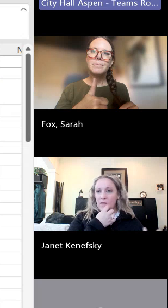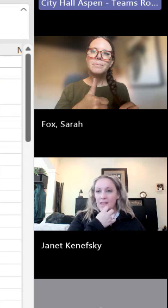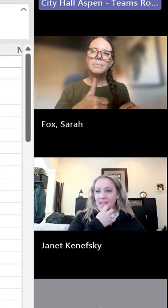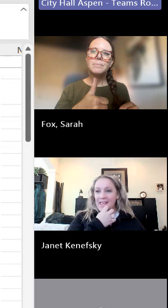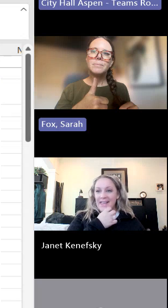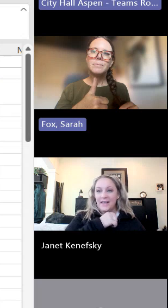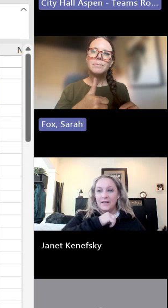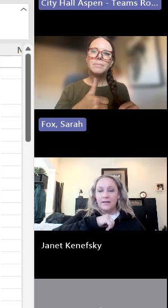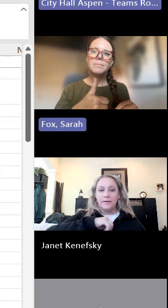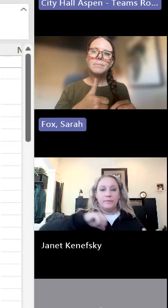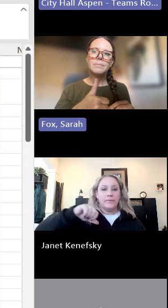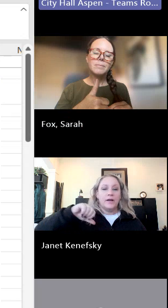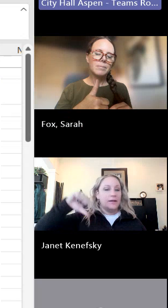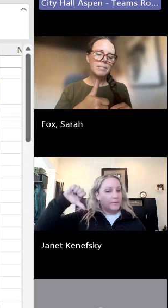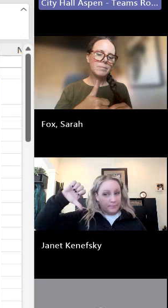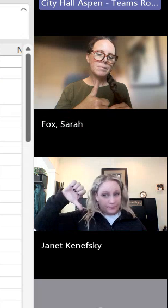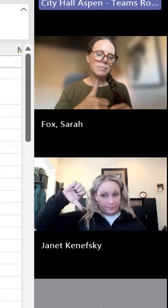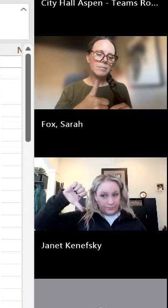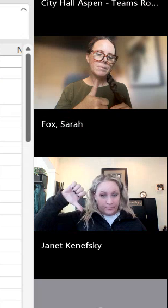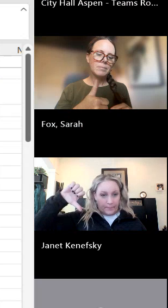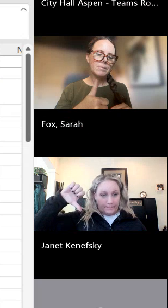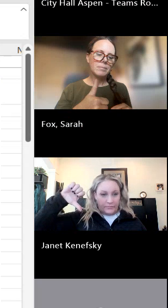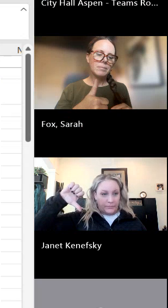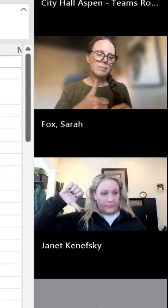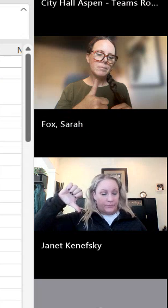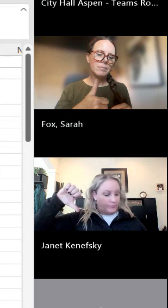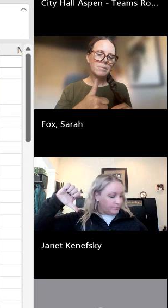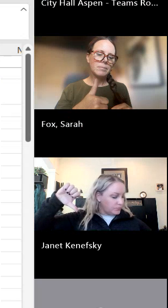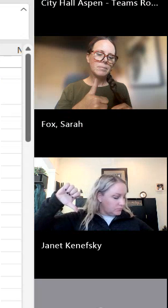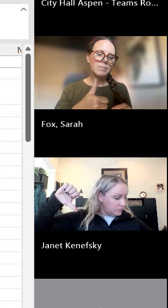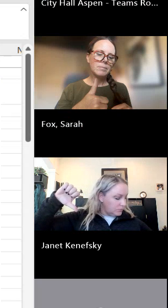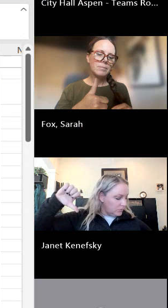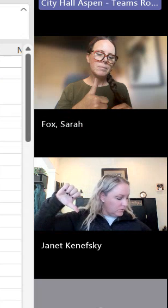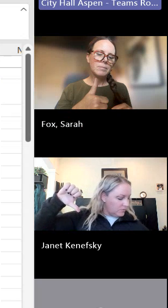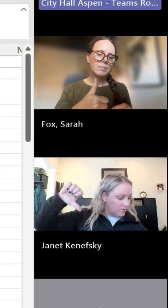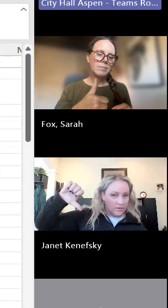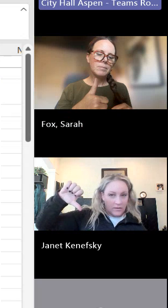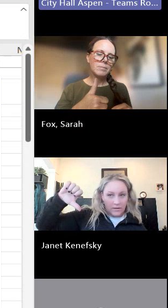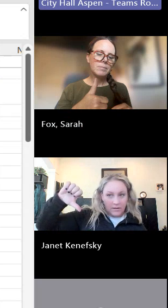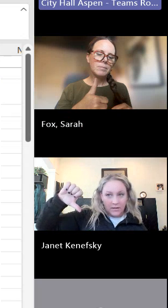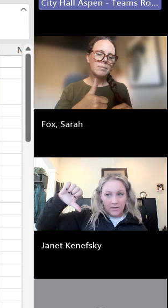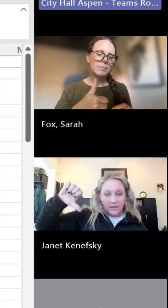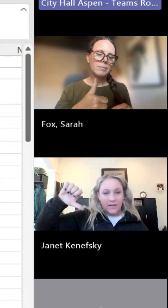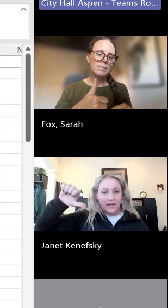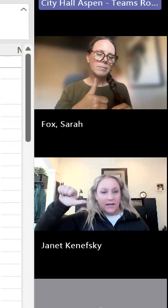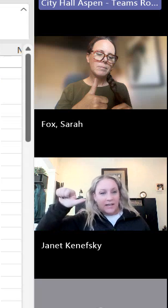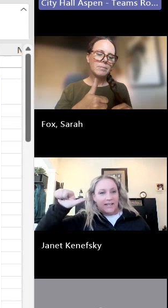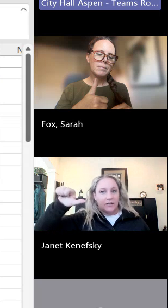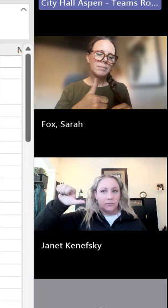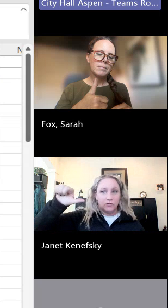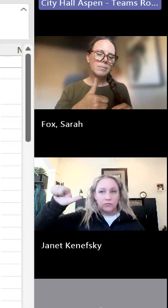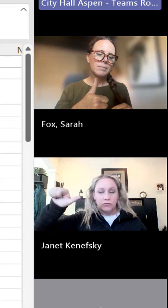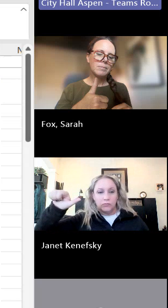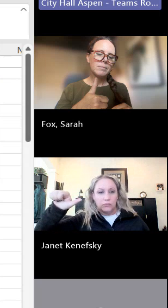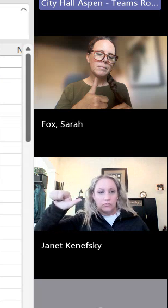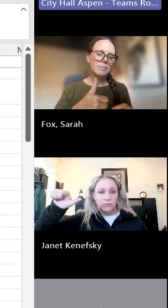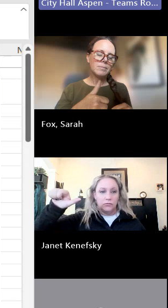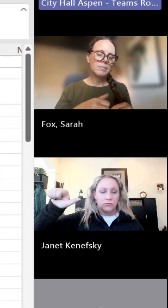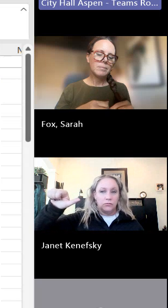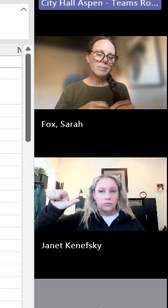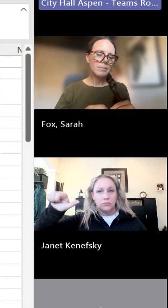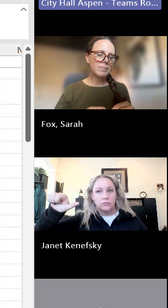To move it forward, thumbs. It looks like We have 7 of 8